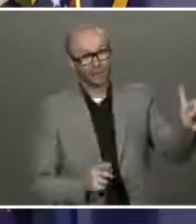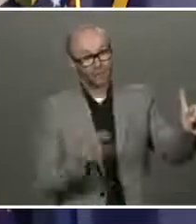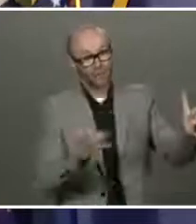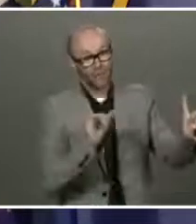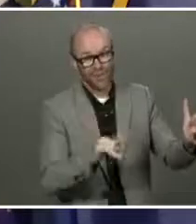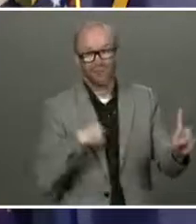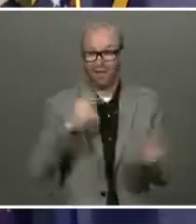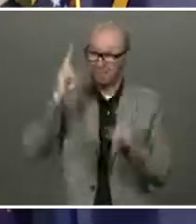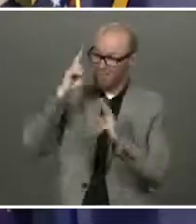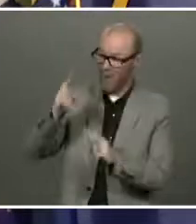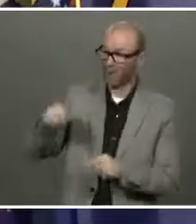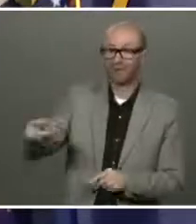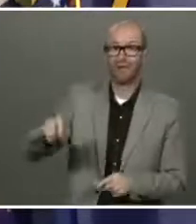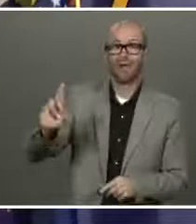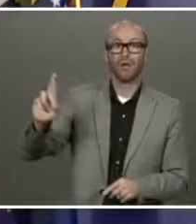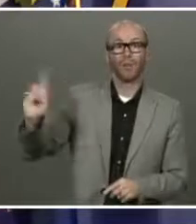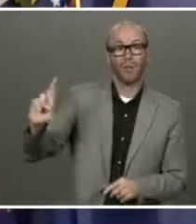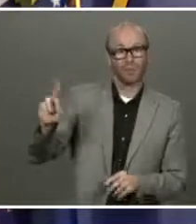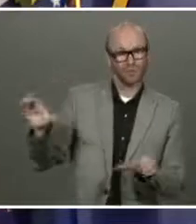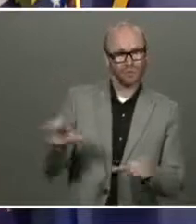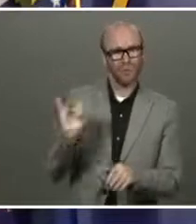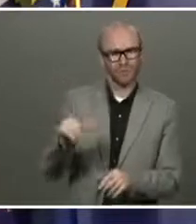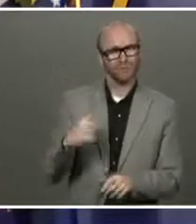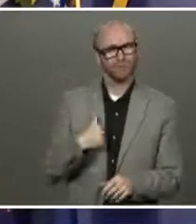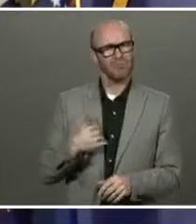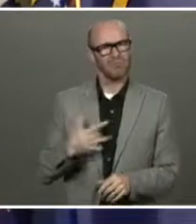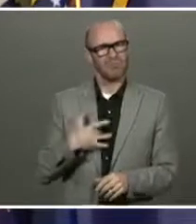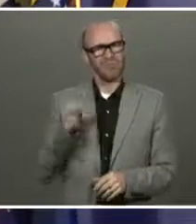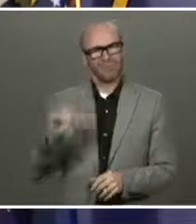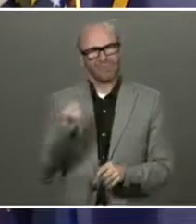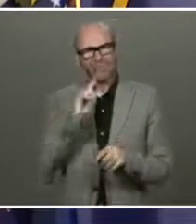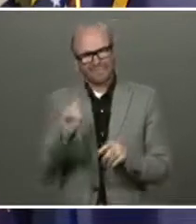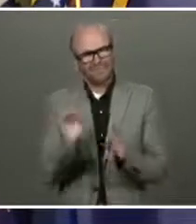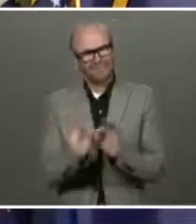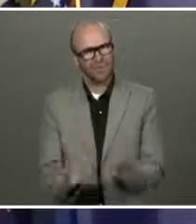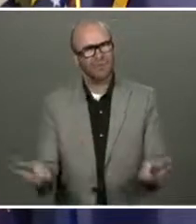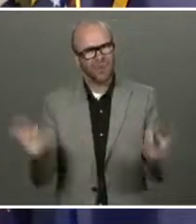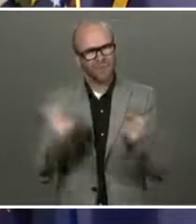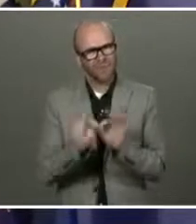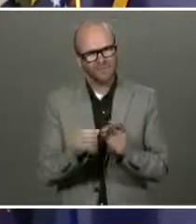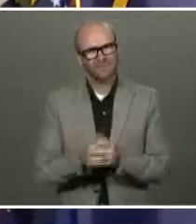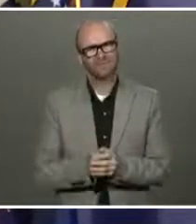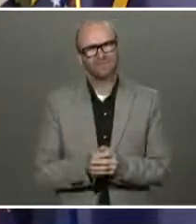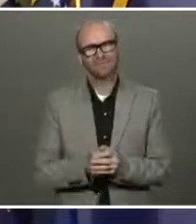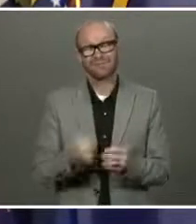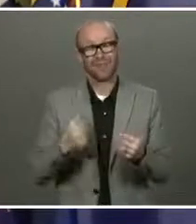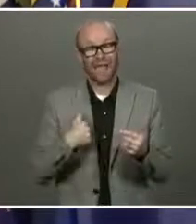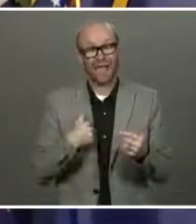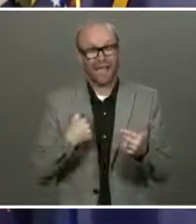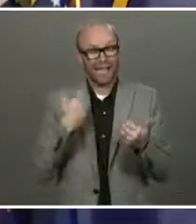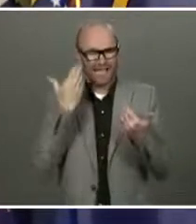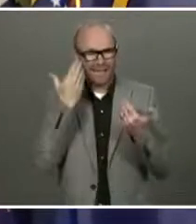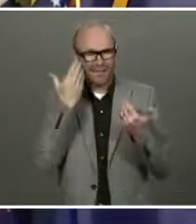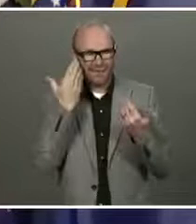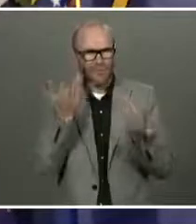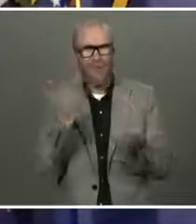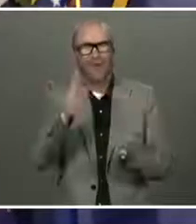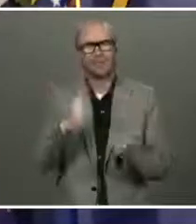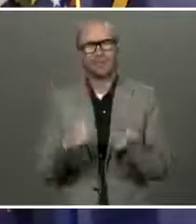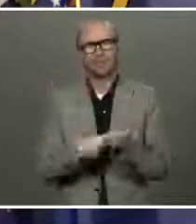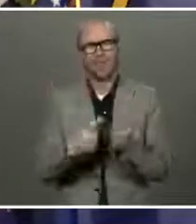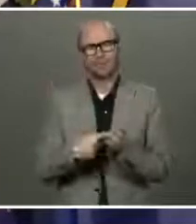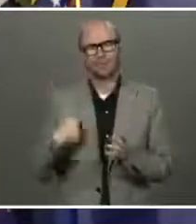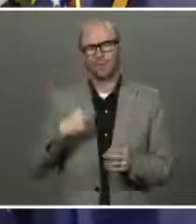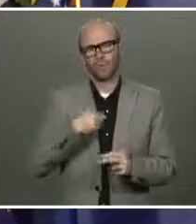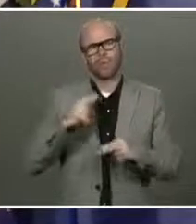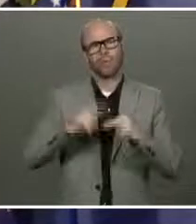who do that. And I think that's important. I don't know that sometimes we build these